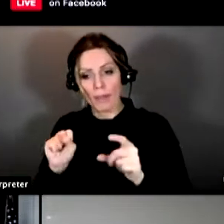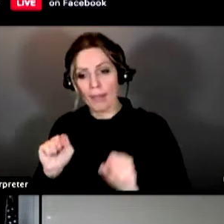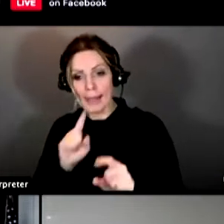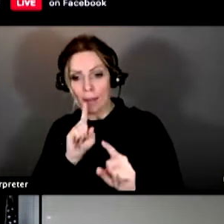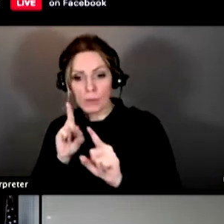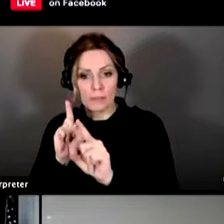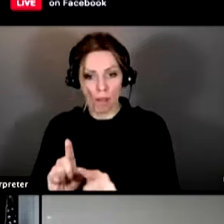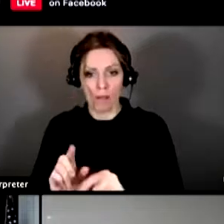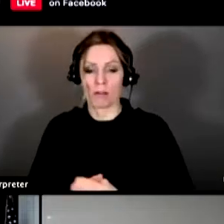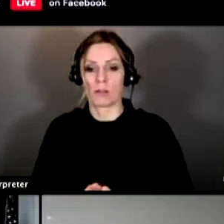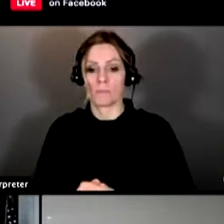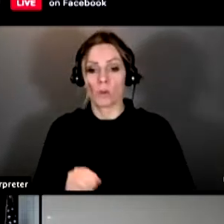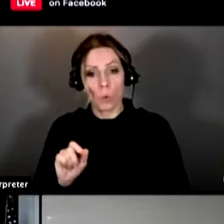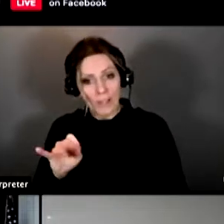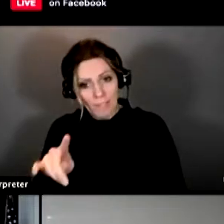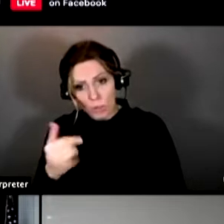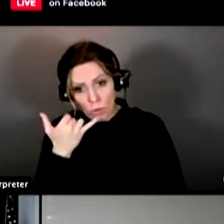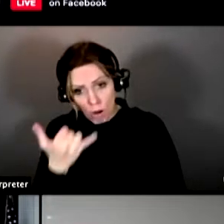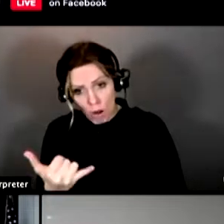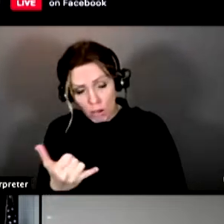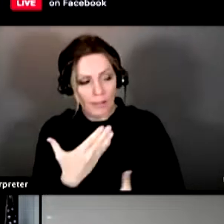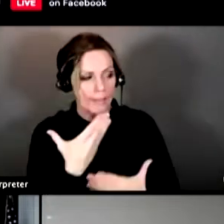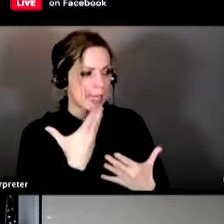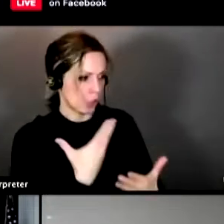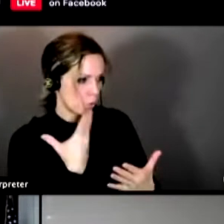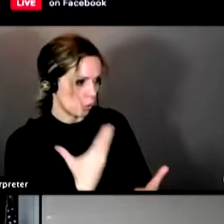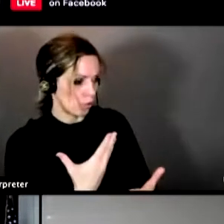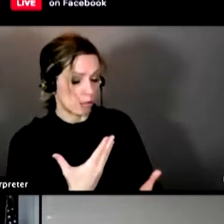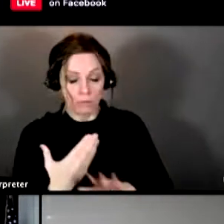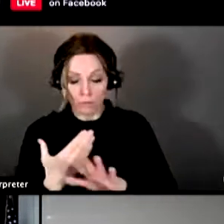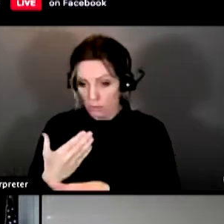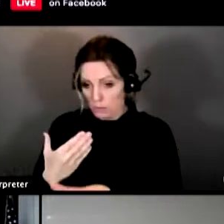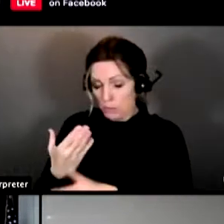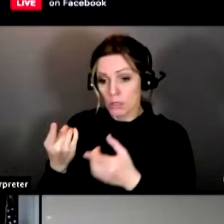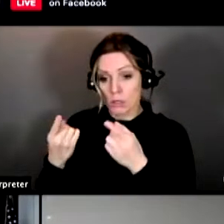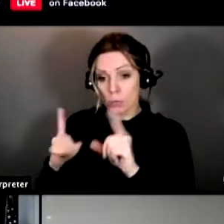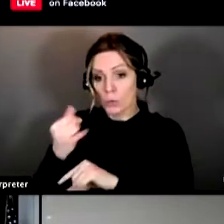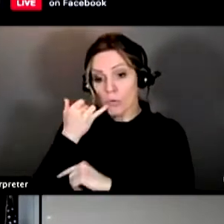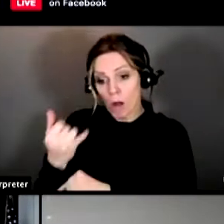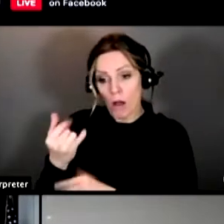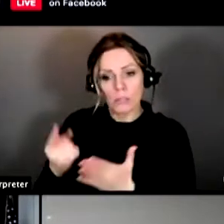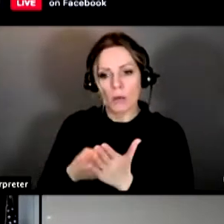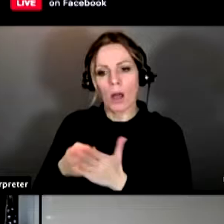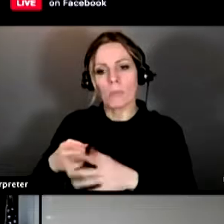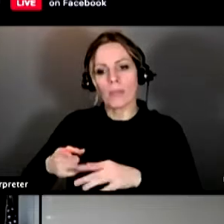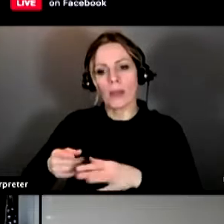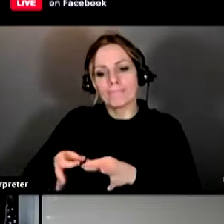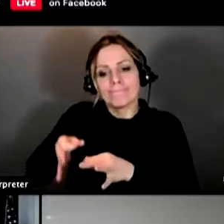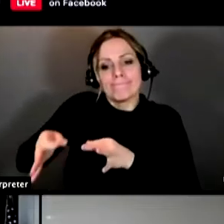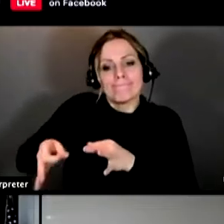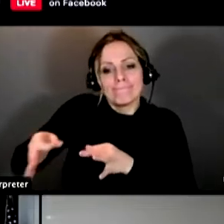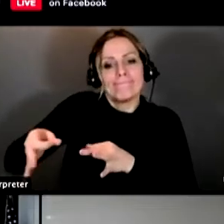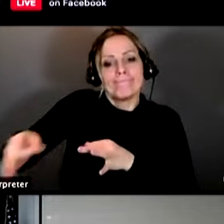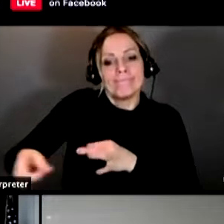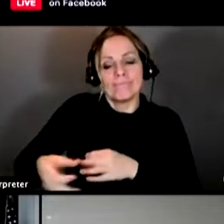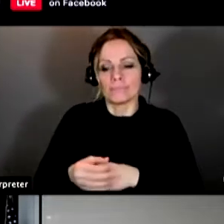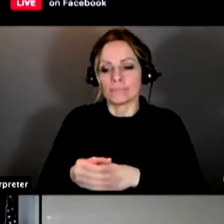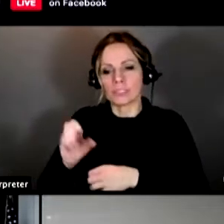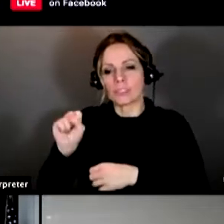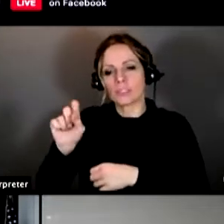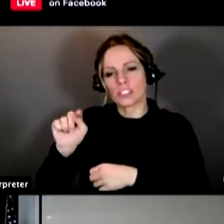Thank you so much. When you call in, when you call in, sometimes they stall and they're like, you know, it needs to be quicker